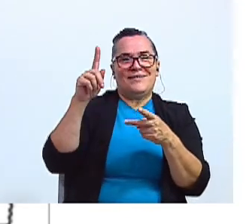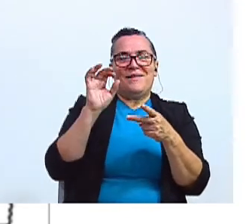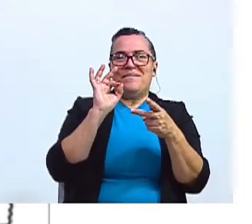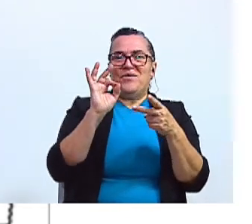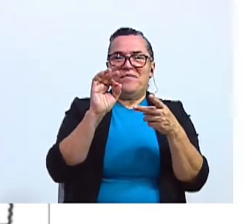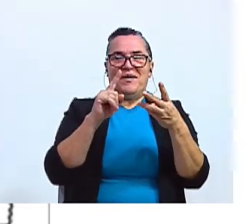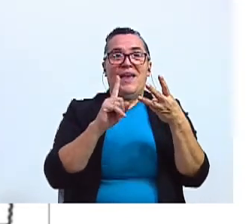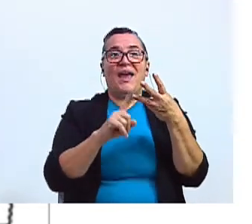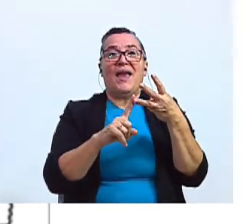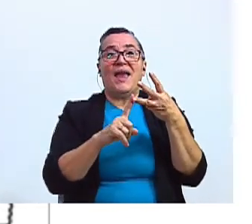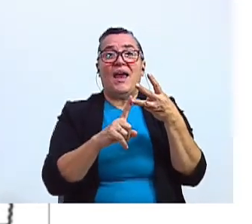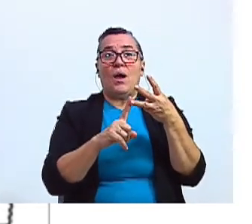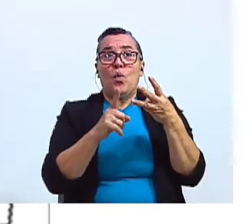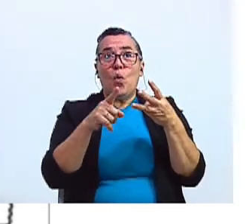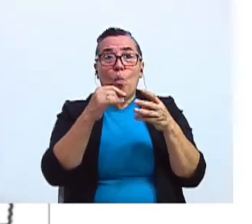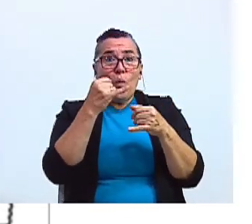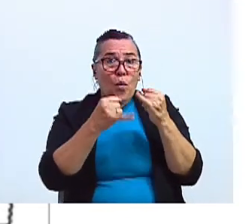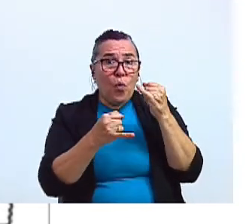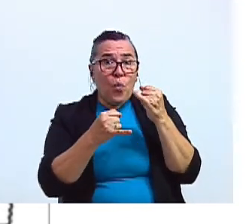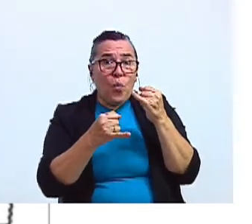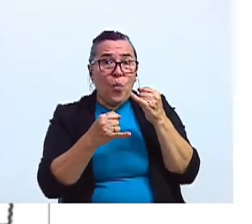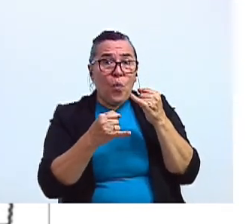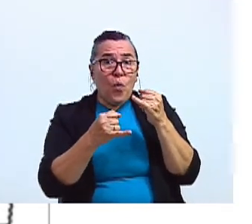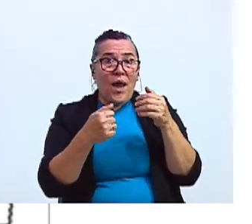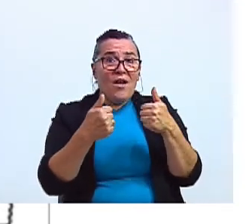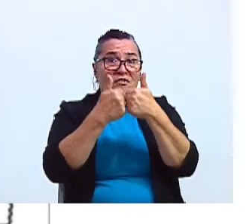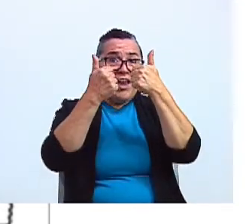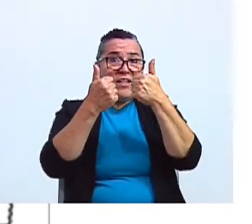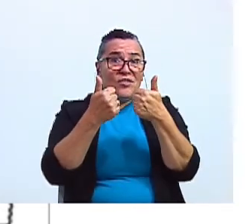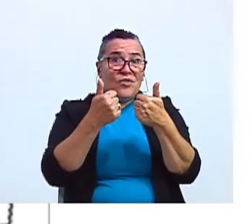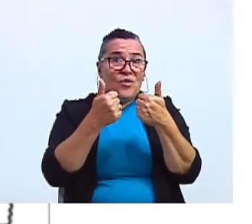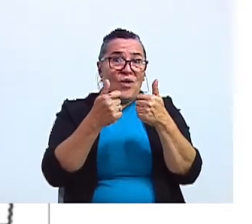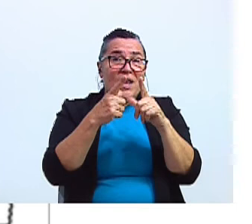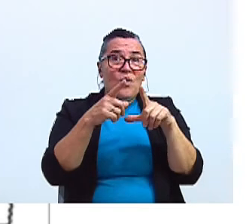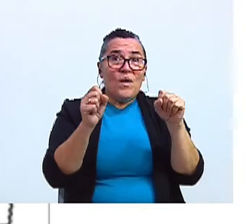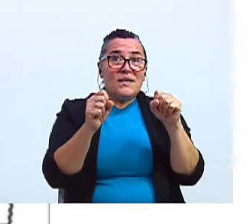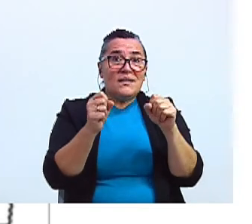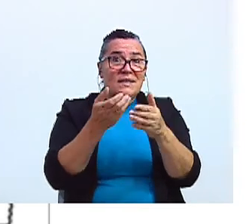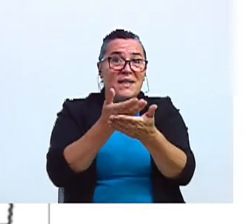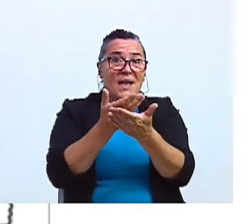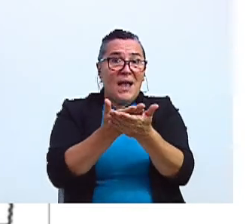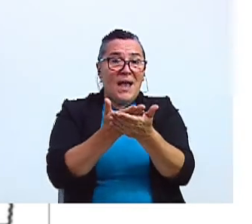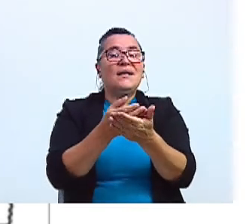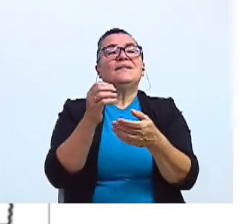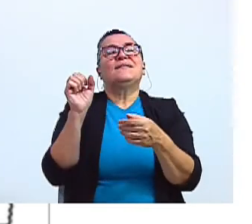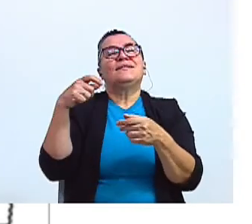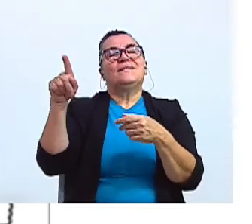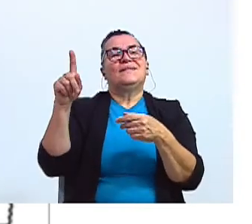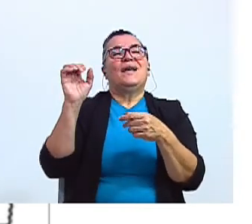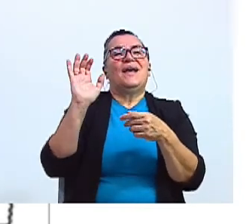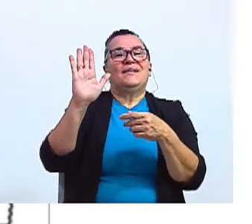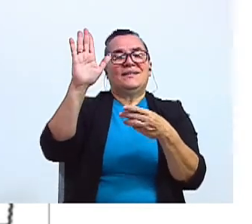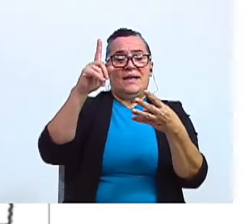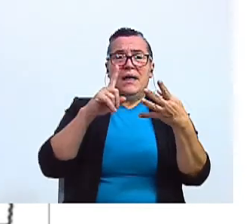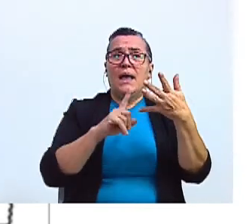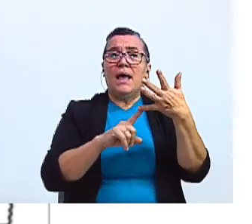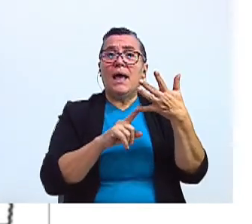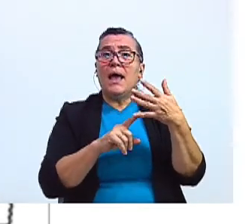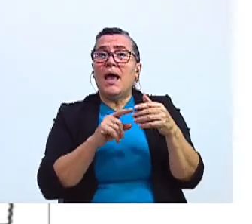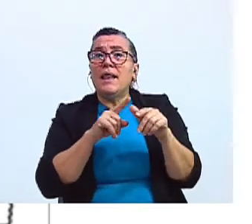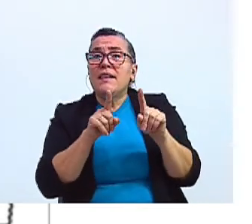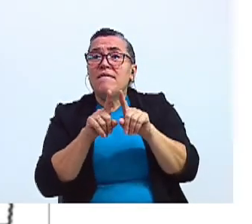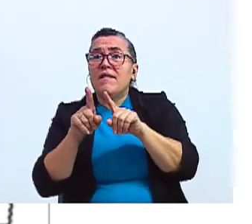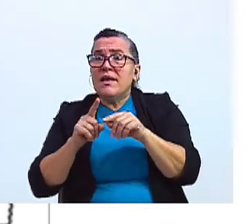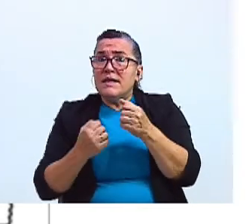Okay, you finished the linguistic task proposed. Excellent. Okay, and you use different supports